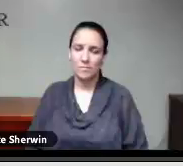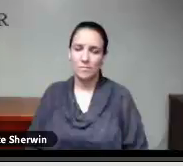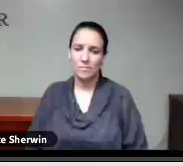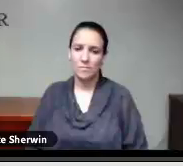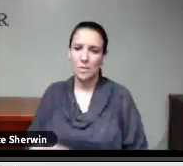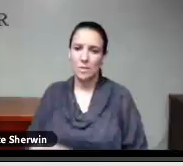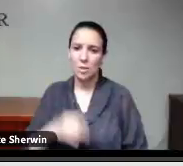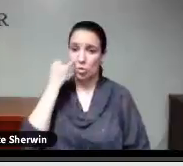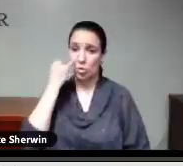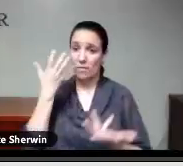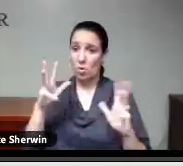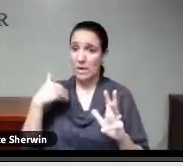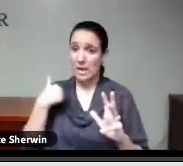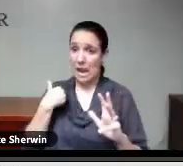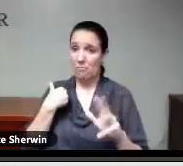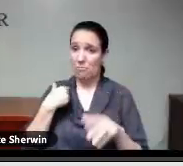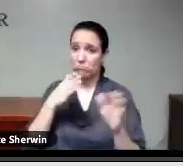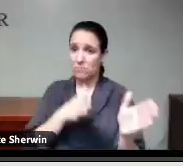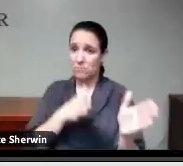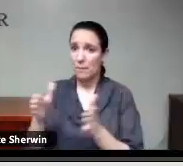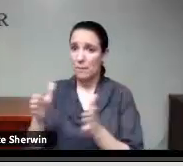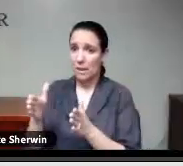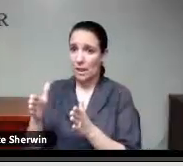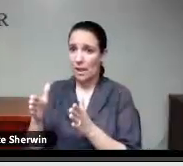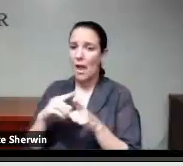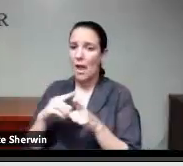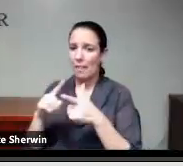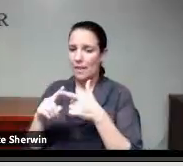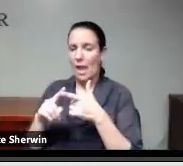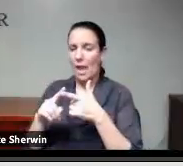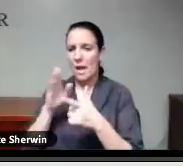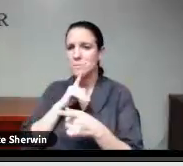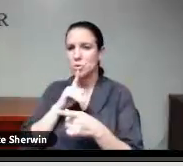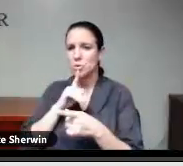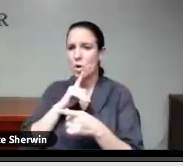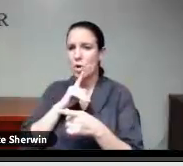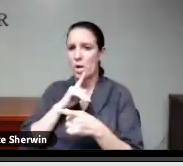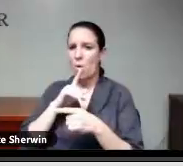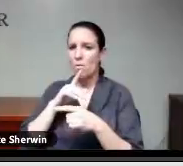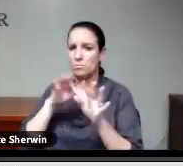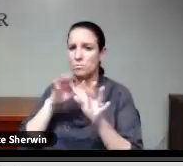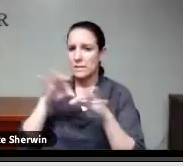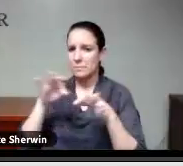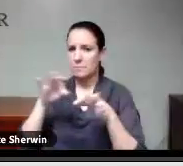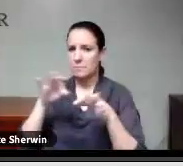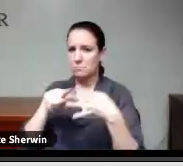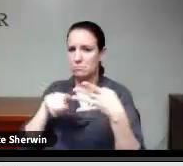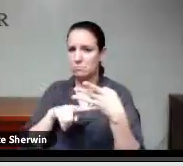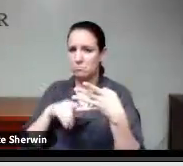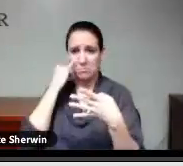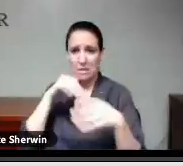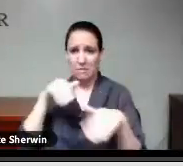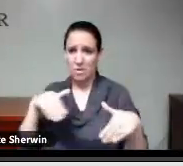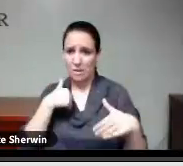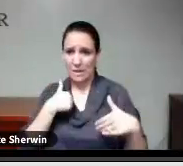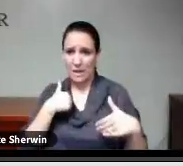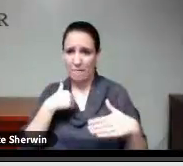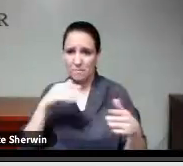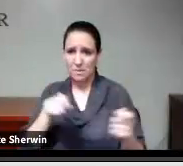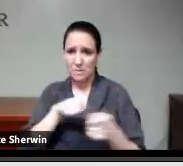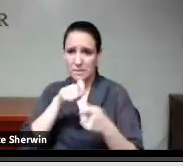include a mention of all of the areas that we've touched on today. If you do not have a specific diversity strategic